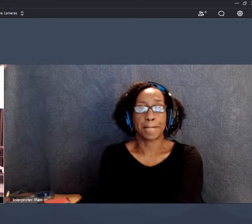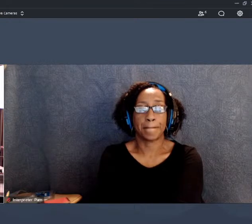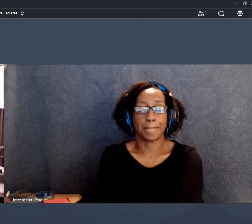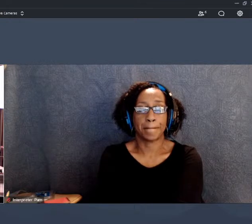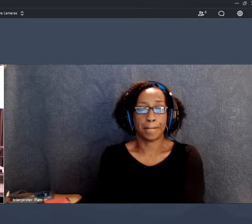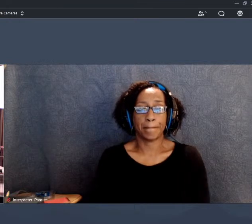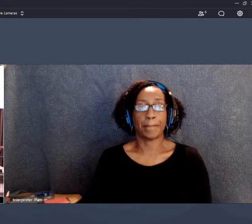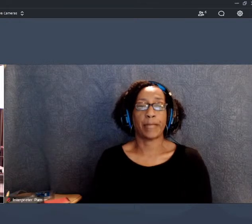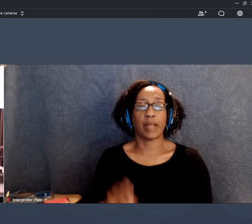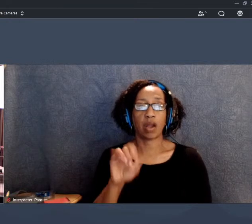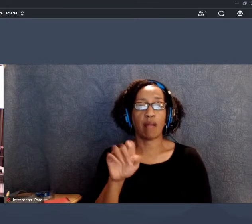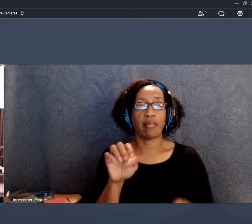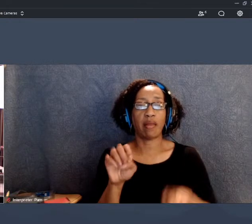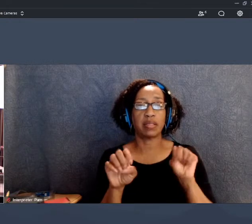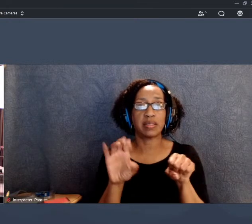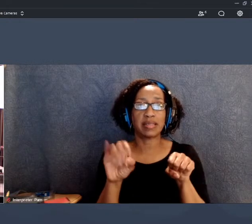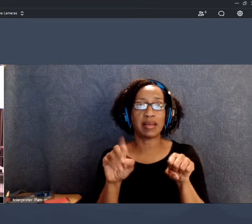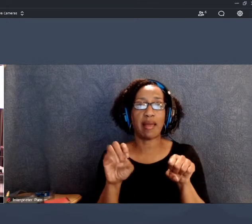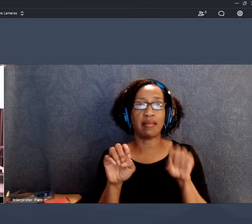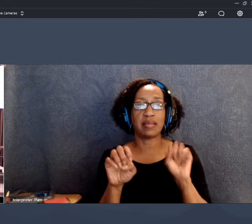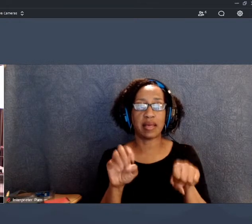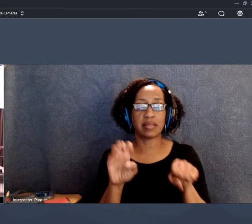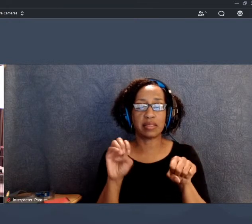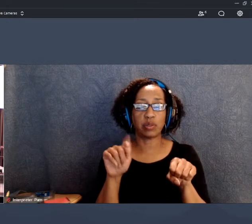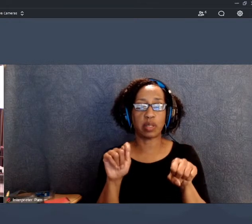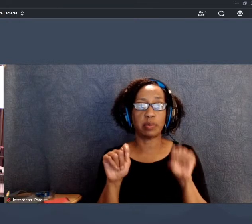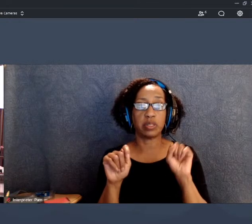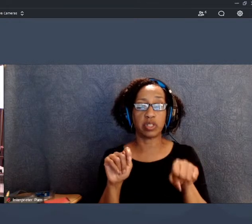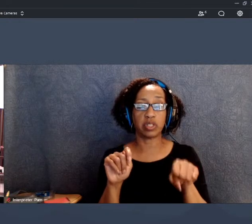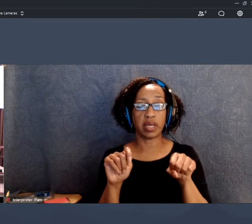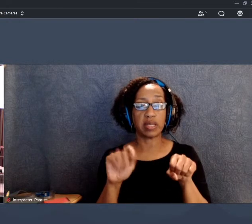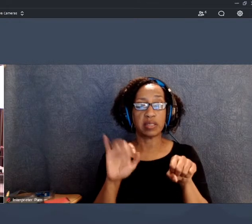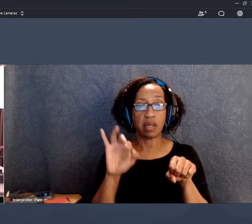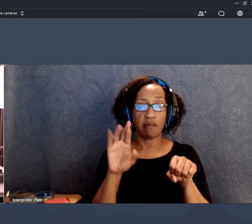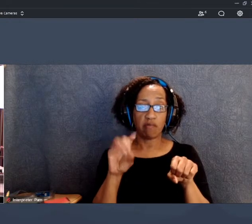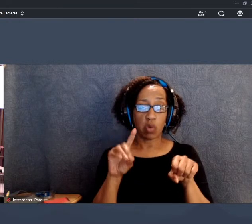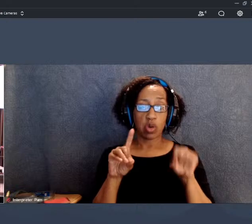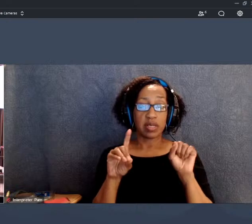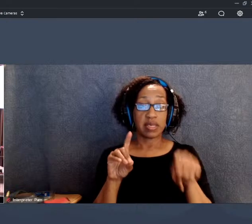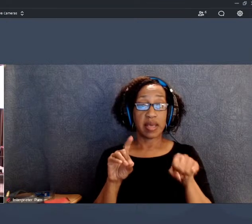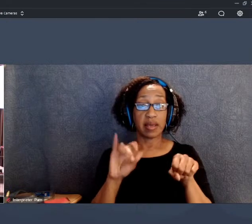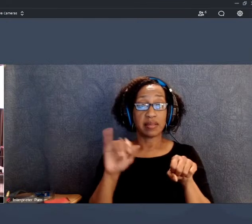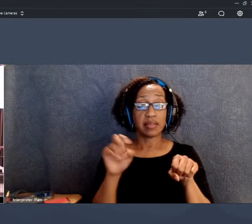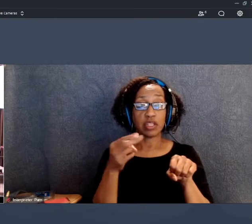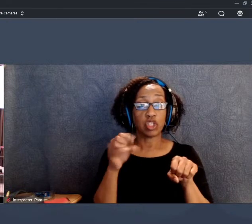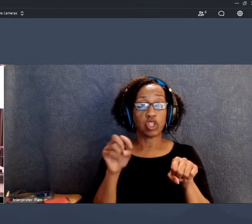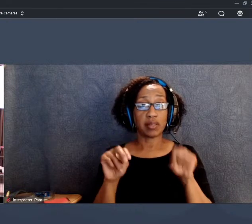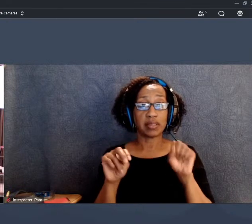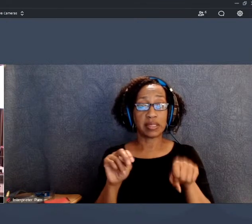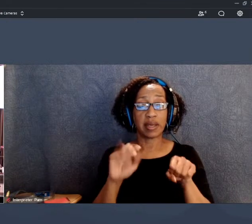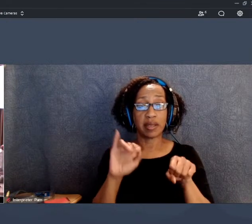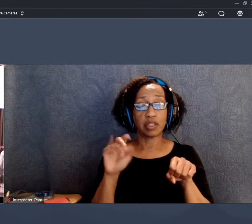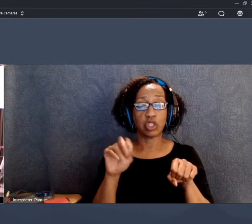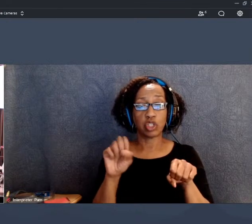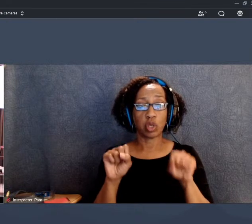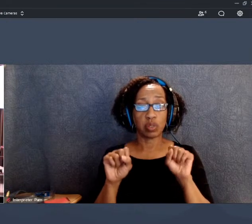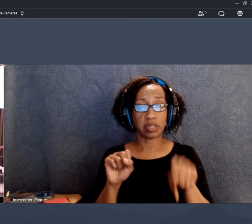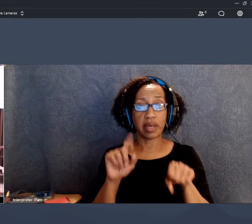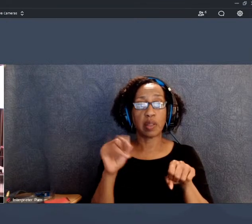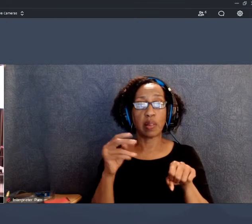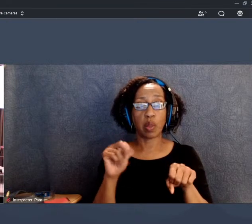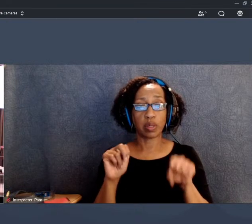Carlisle, yes. Canale, yes. Easter Thomas, yes. Ford, yes. Johnson, yes. Jones, yes. Logan,